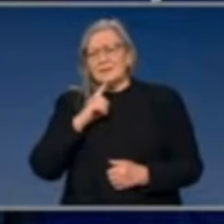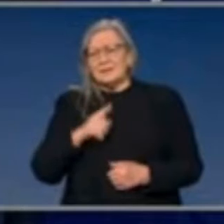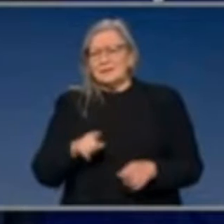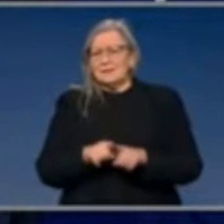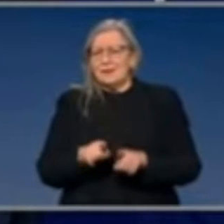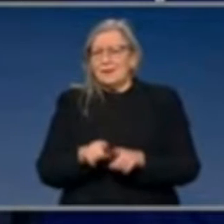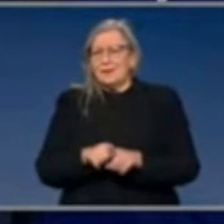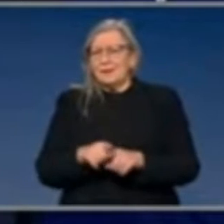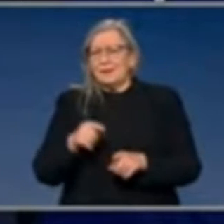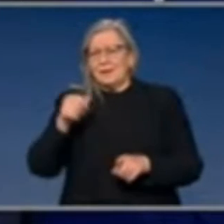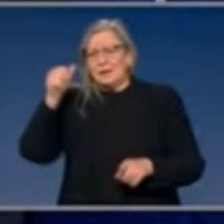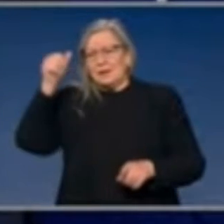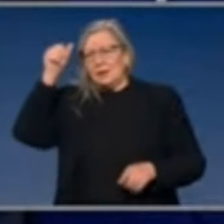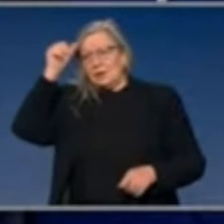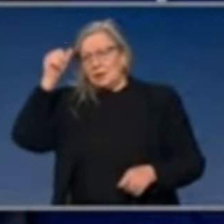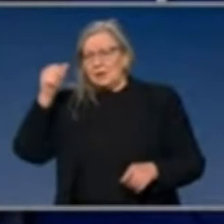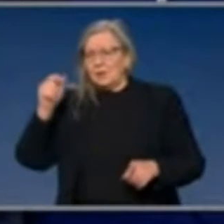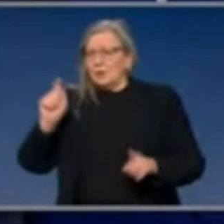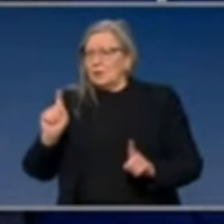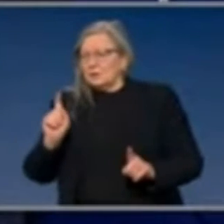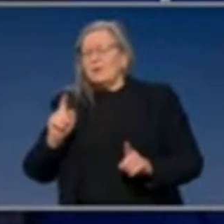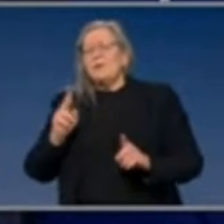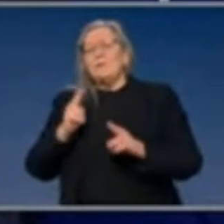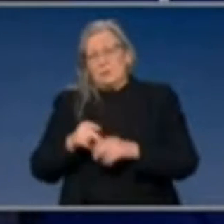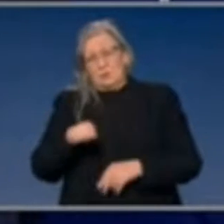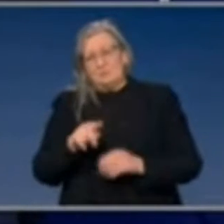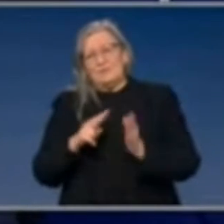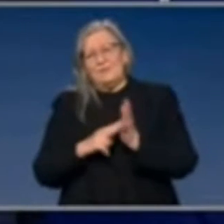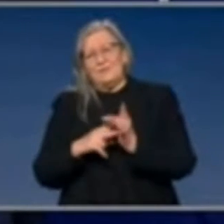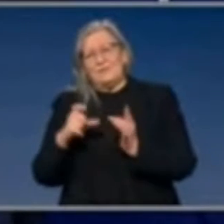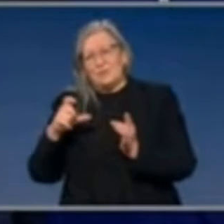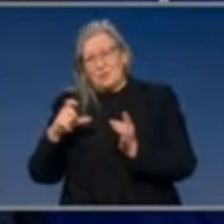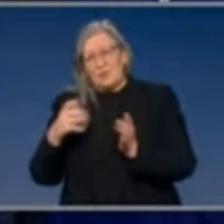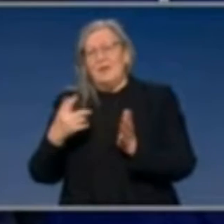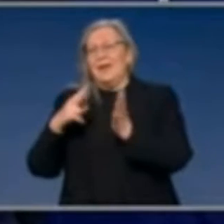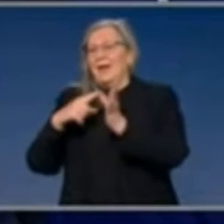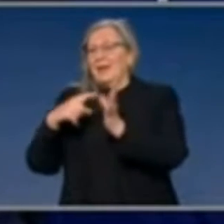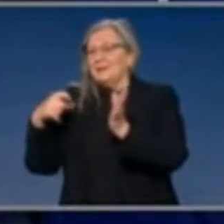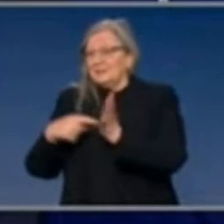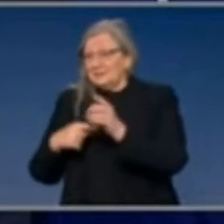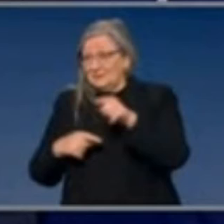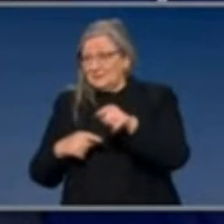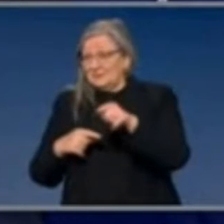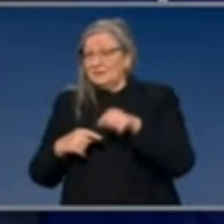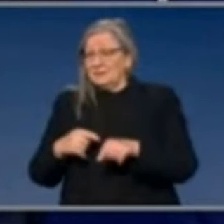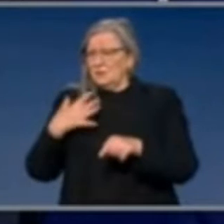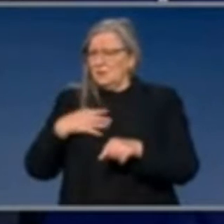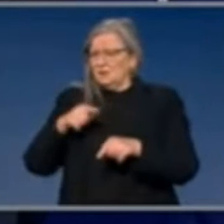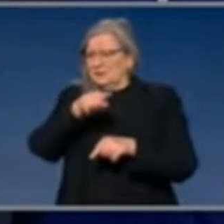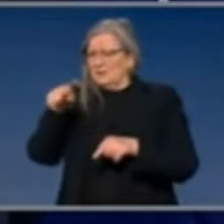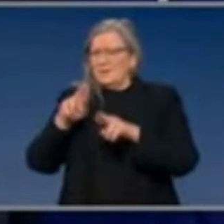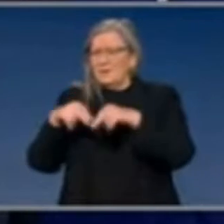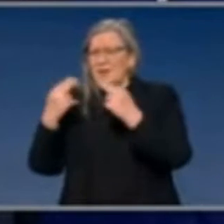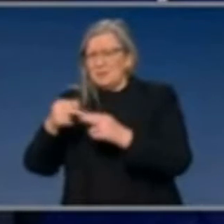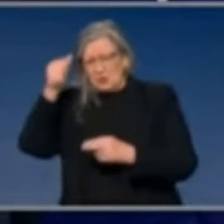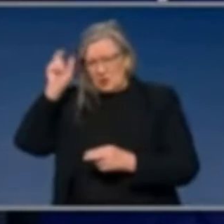able to be provided to Victorian and ACT parents as well, in order to give them